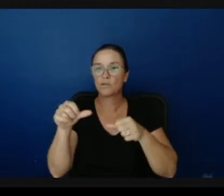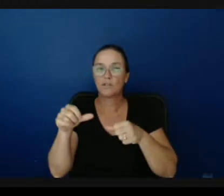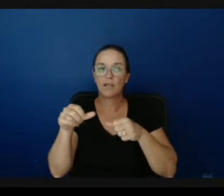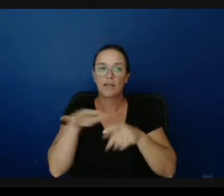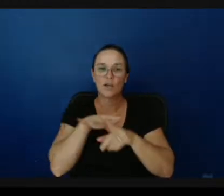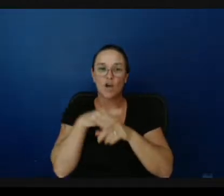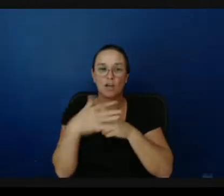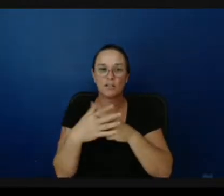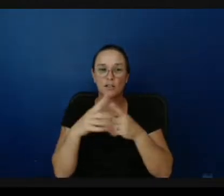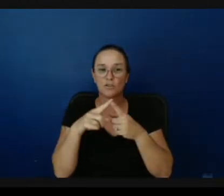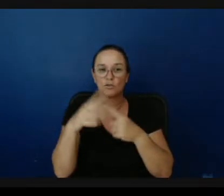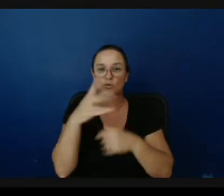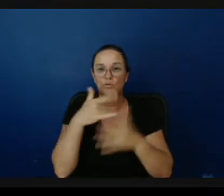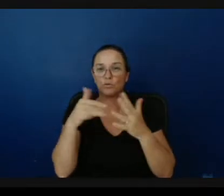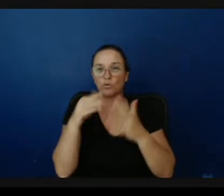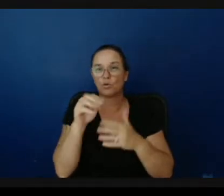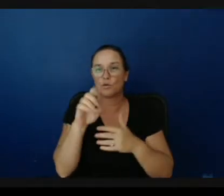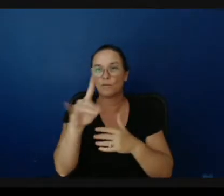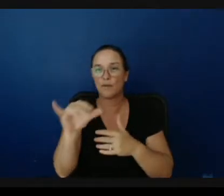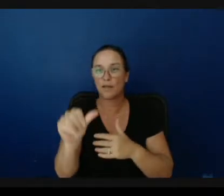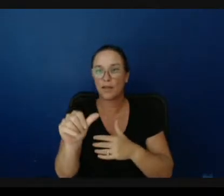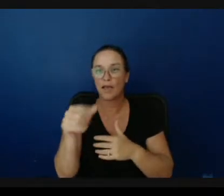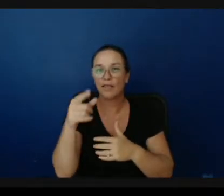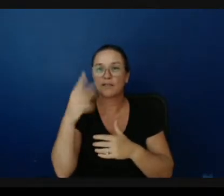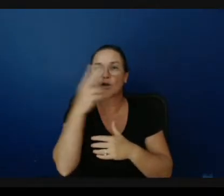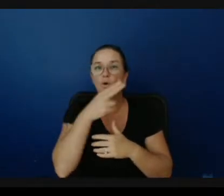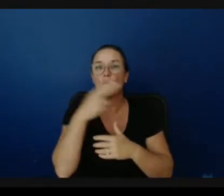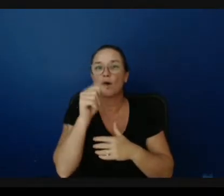social media, particularly Hawaii Tracker. So we've had